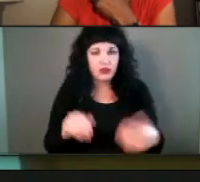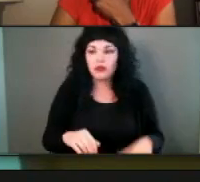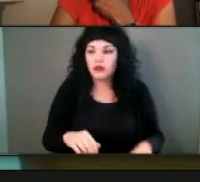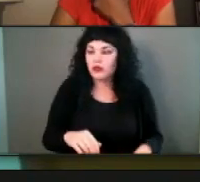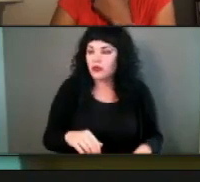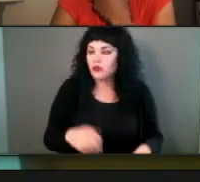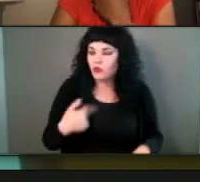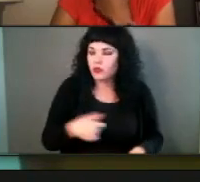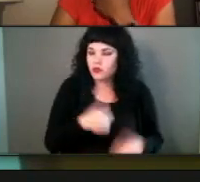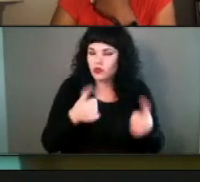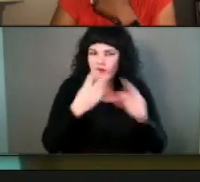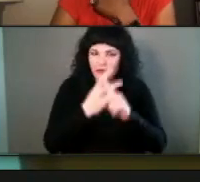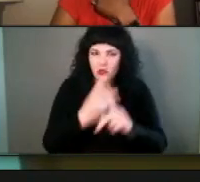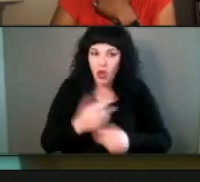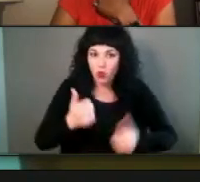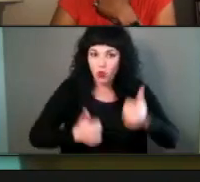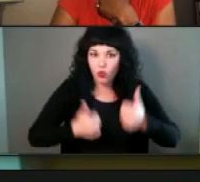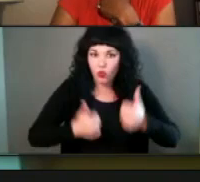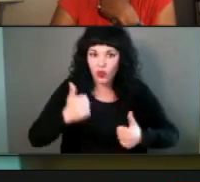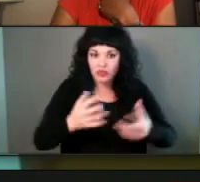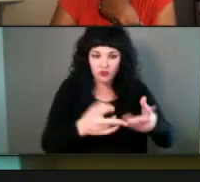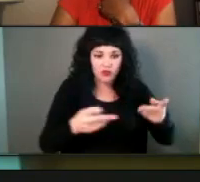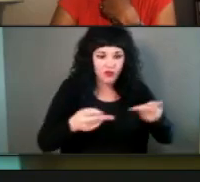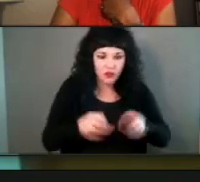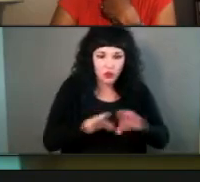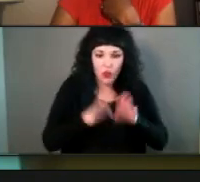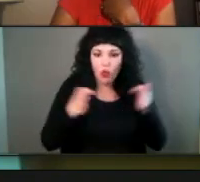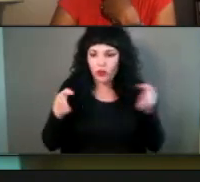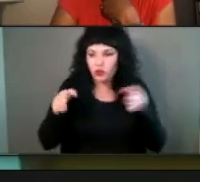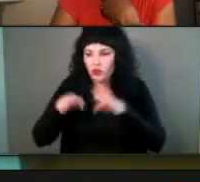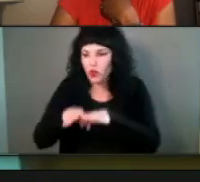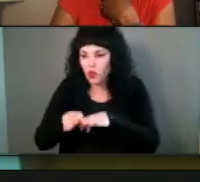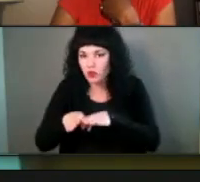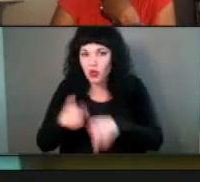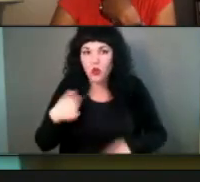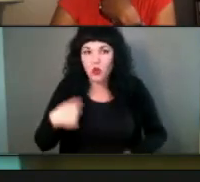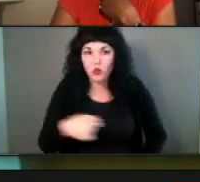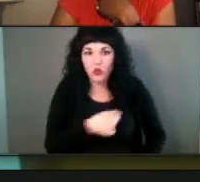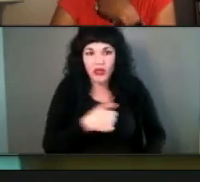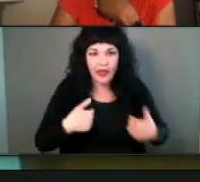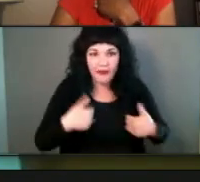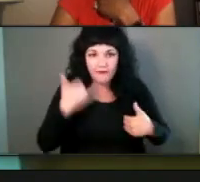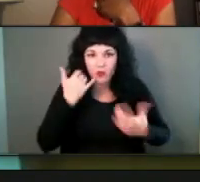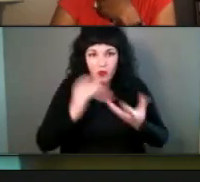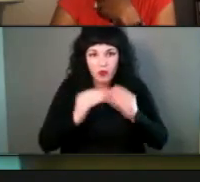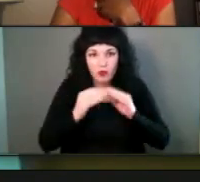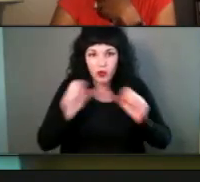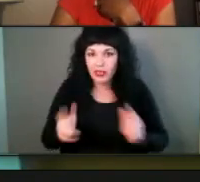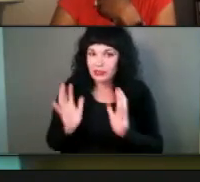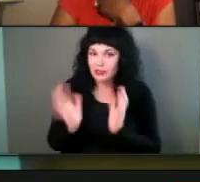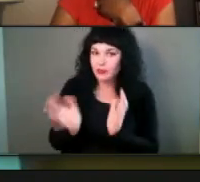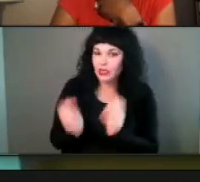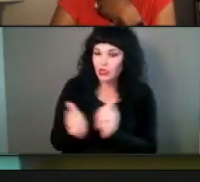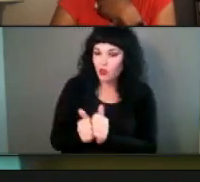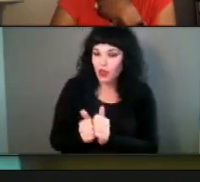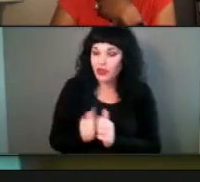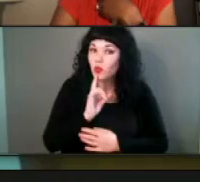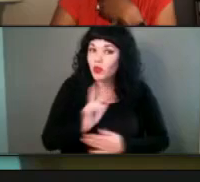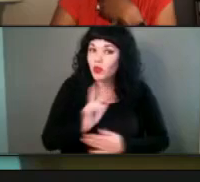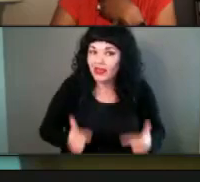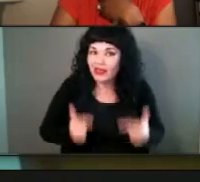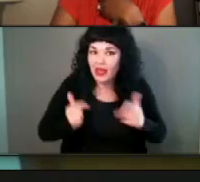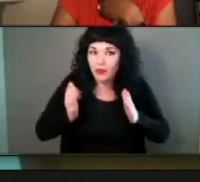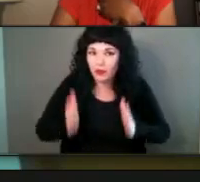and actually give you a real person to call and talk to help get connected. So the City of Detroit has been an amazing partner,